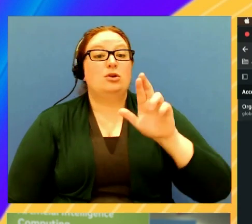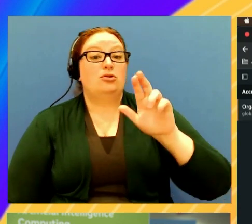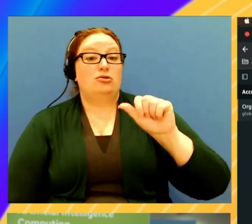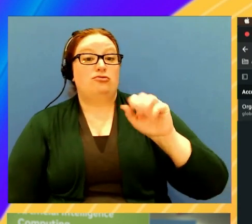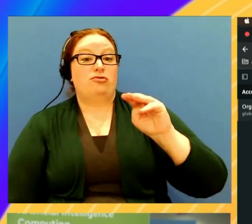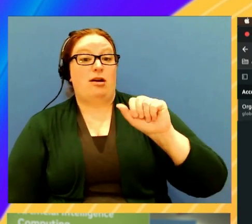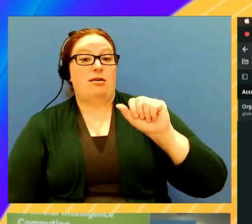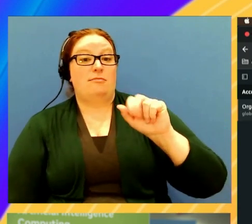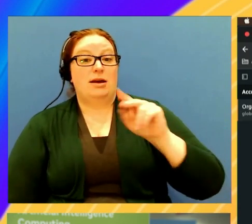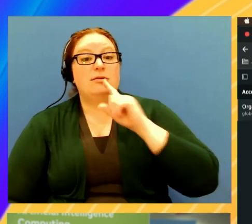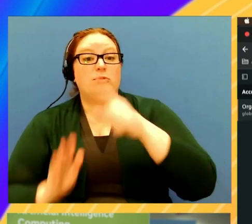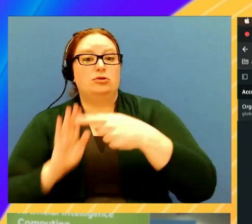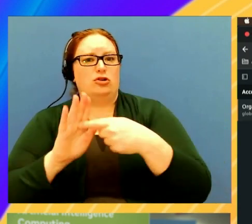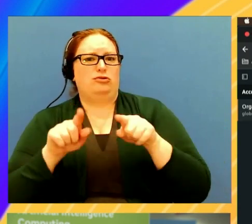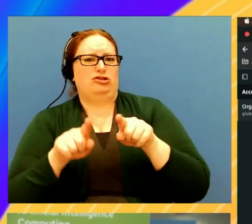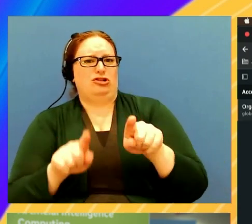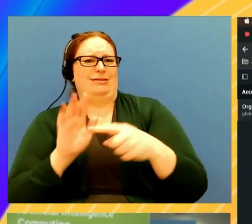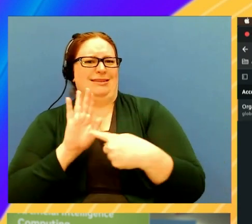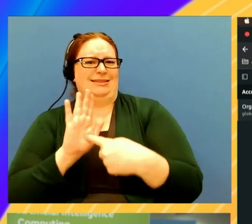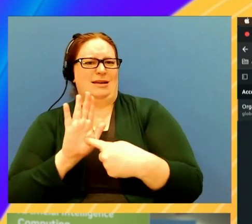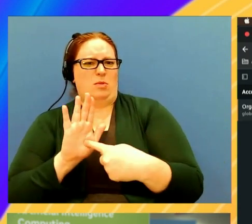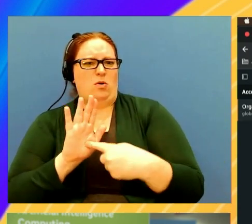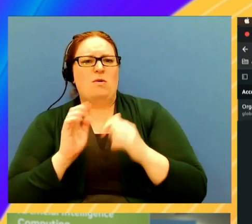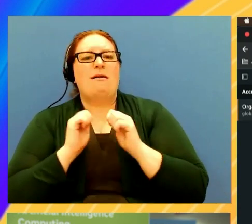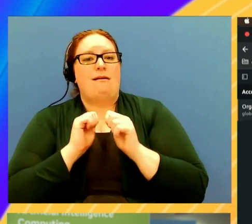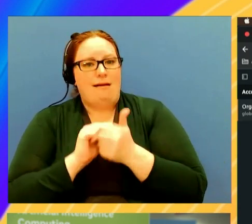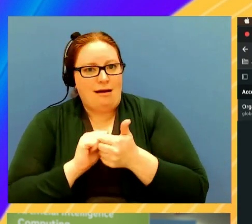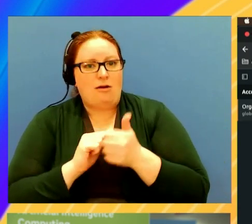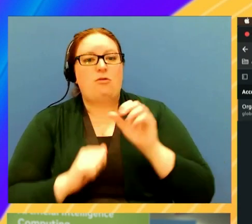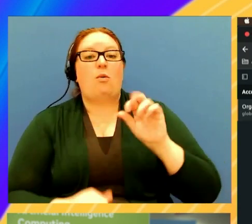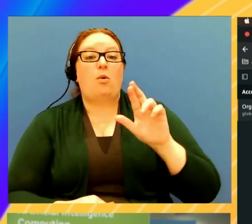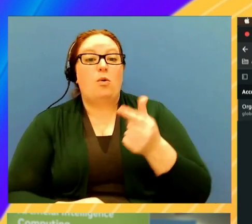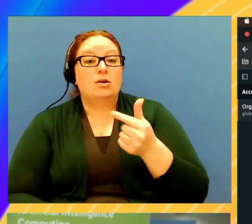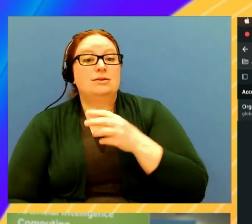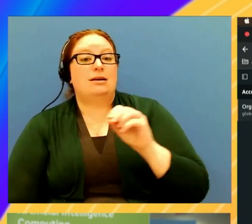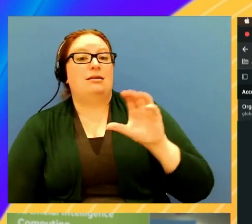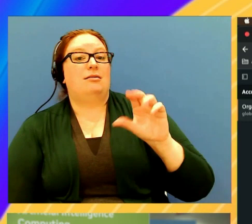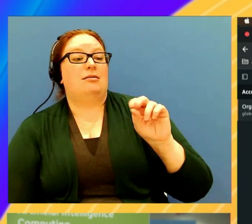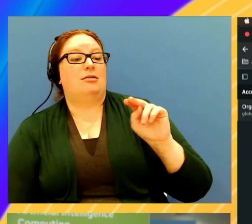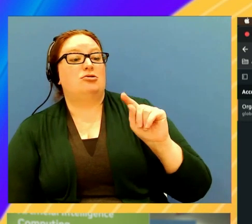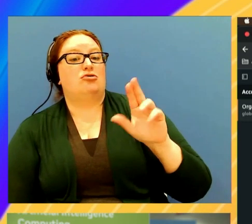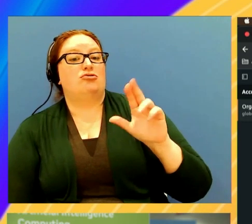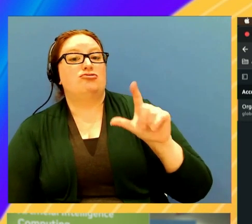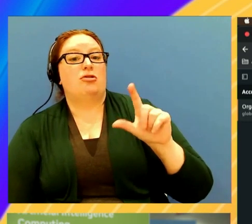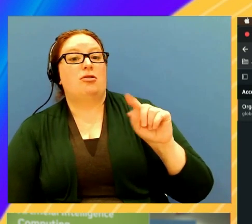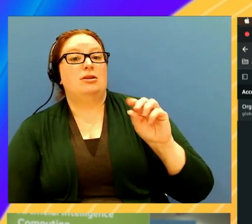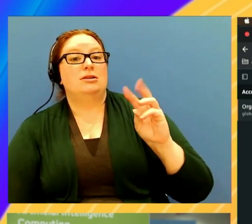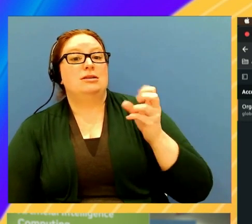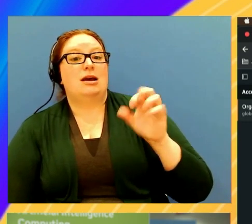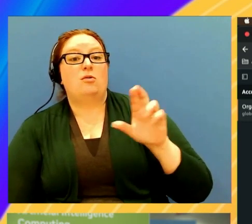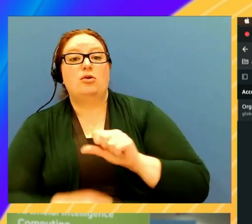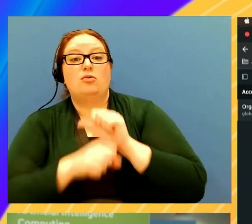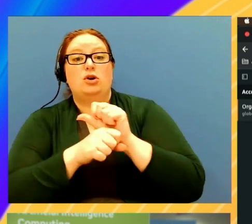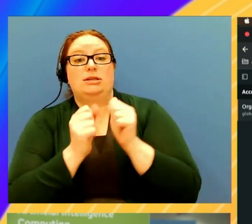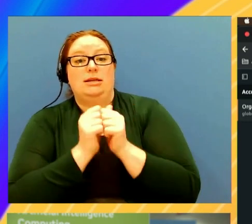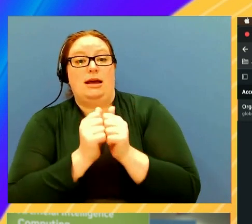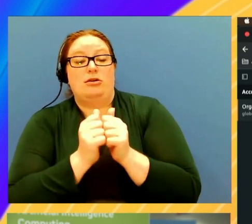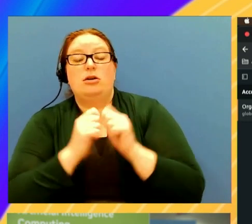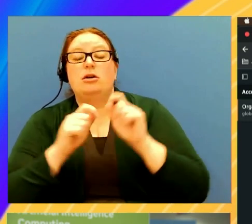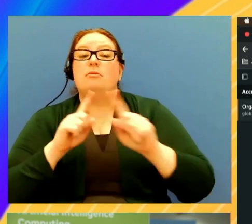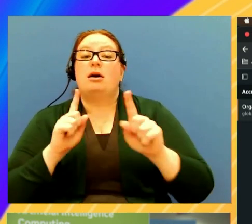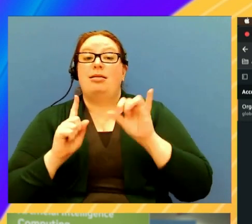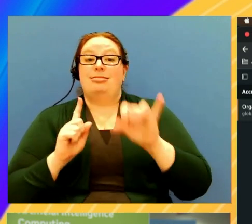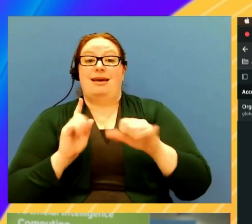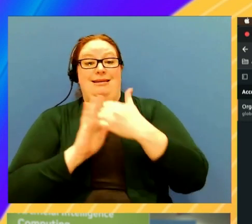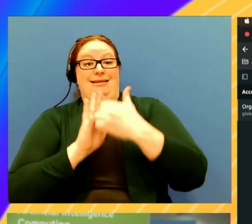the demo how organizations and Control Tower work together to make that a seamless experience. But basically, we've taken that